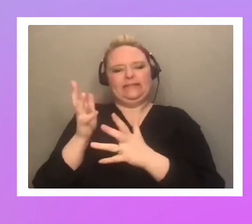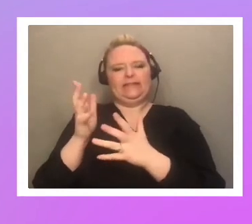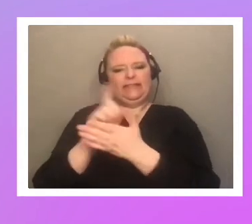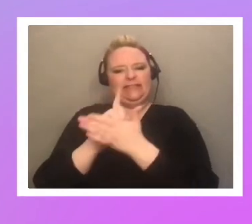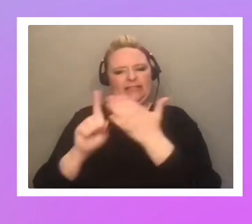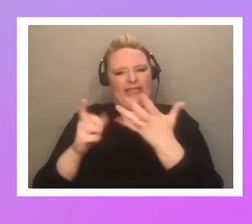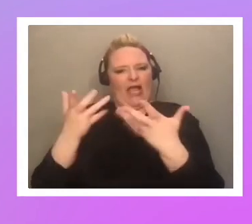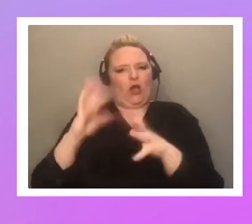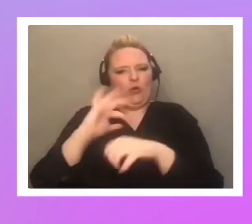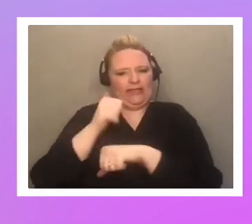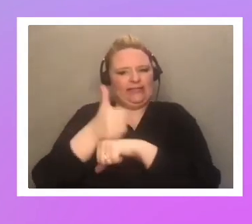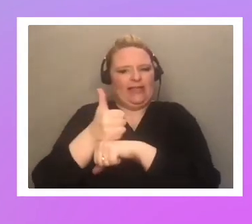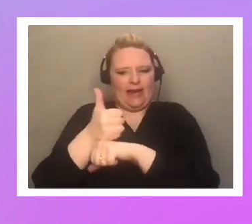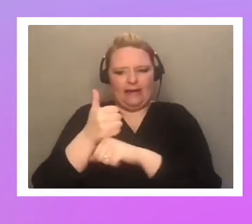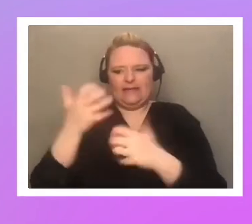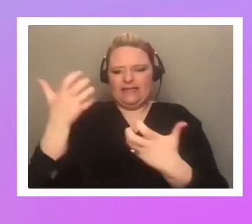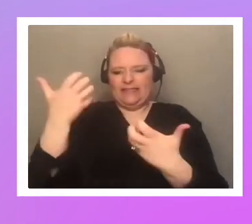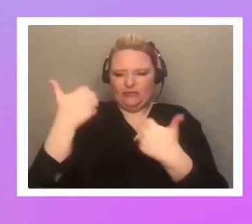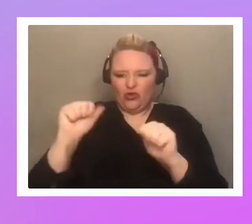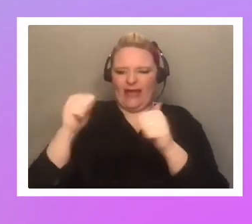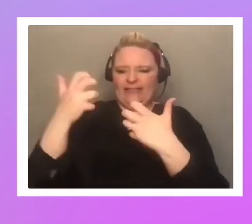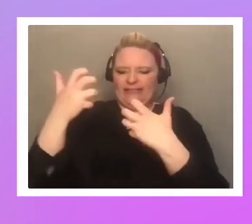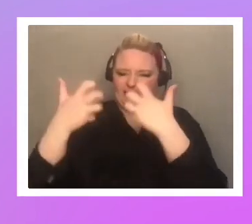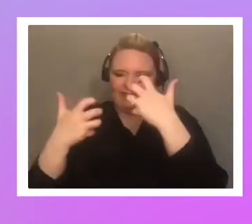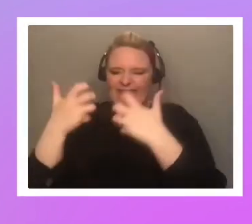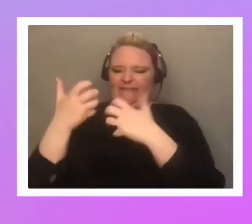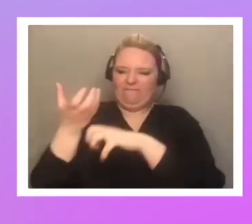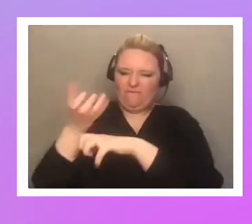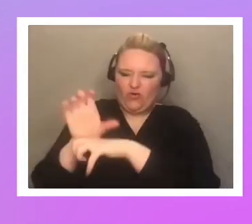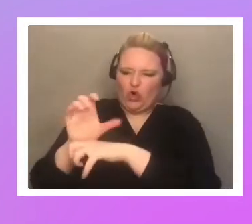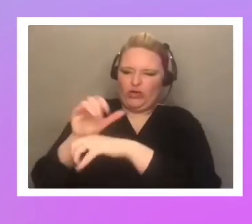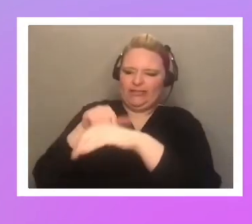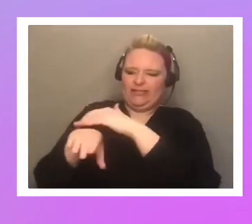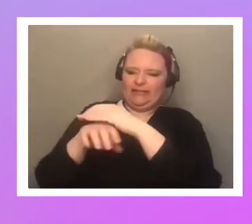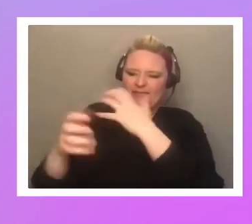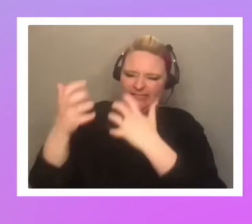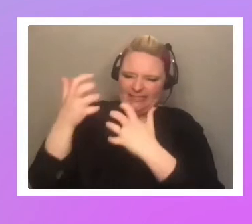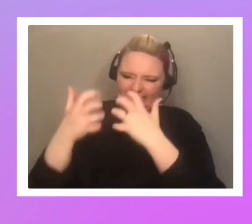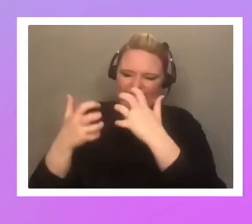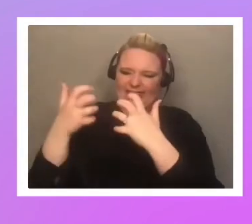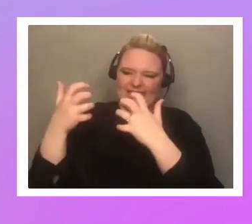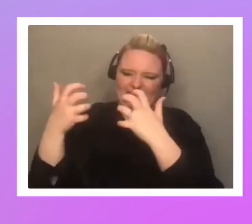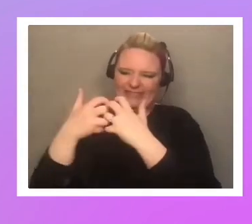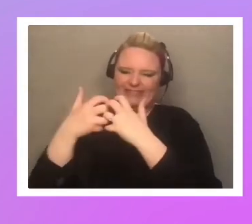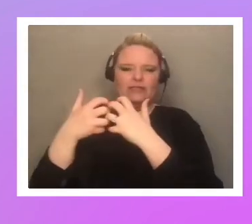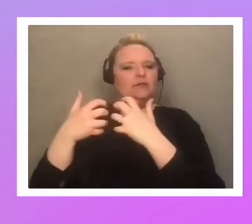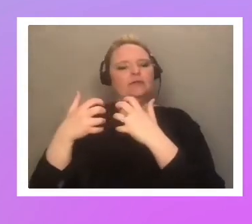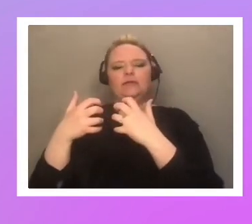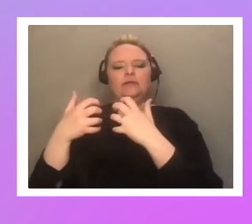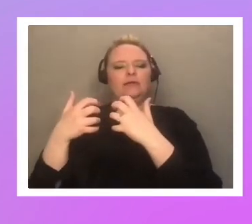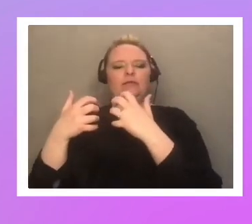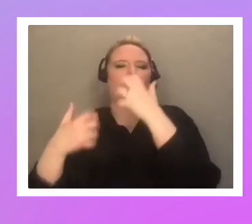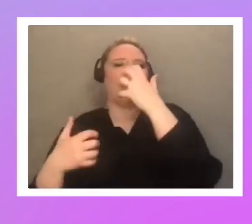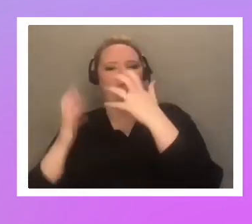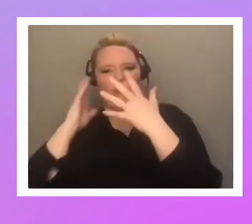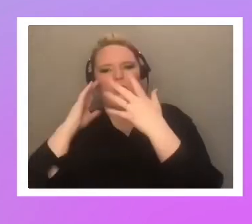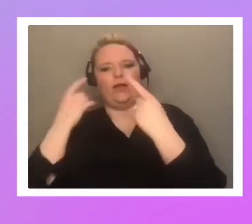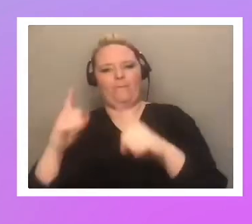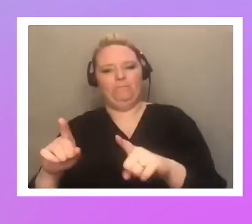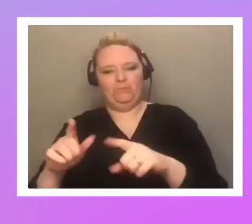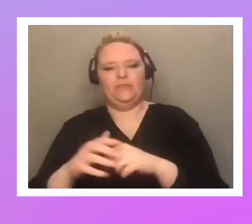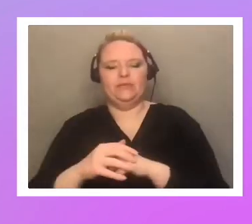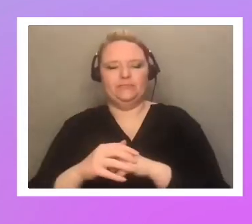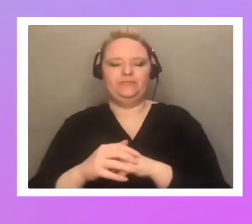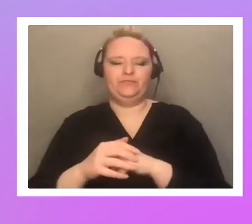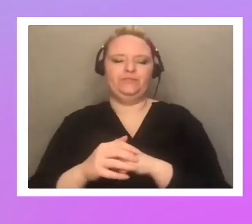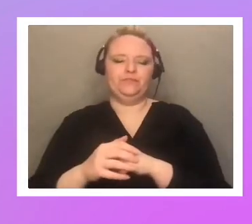pre-designed template, and then try to force something to go in a square peg in a round hole, let's